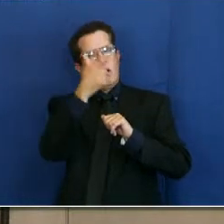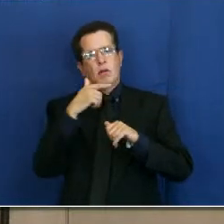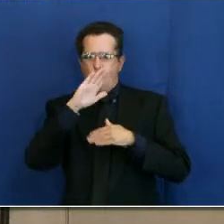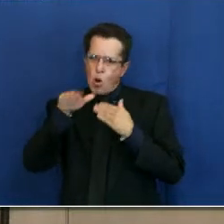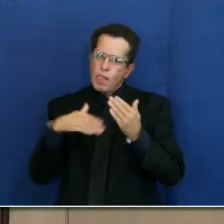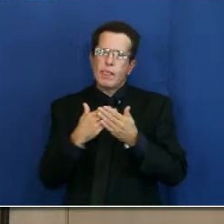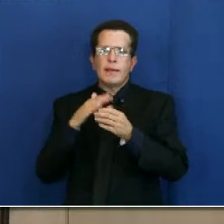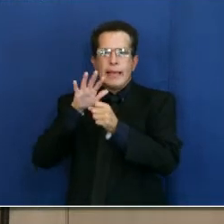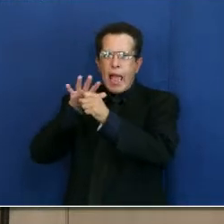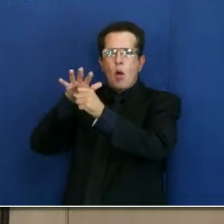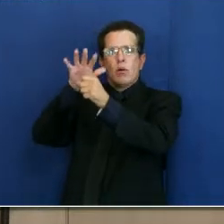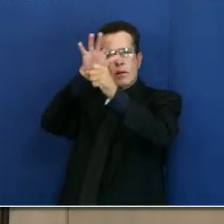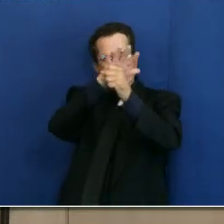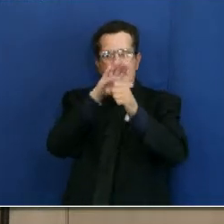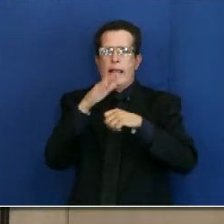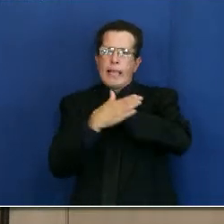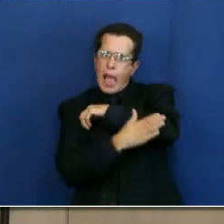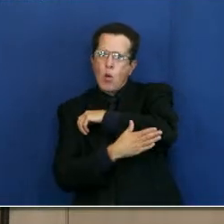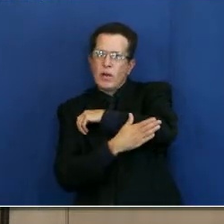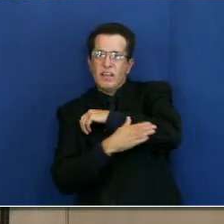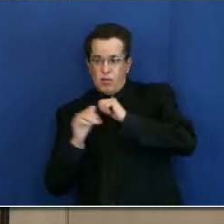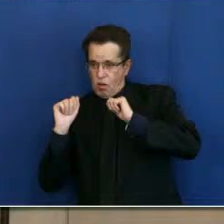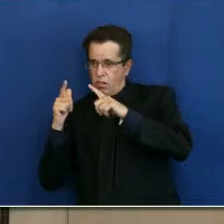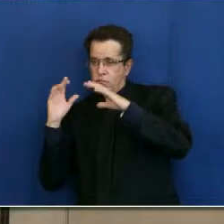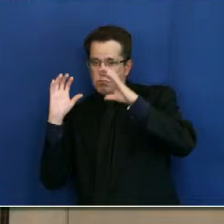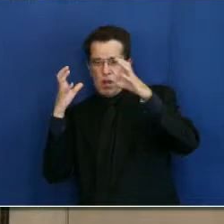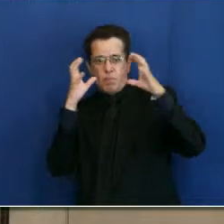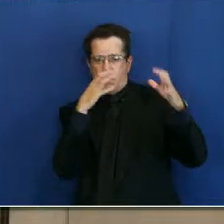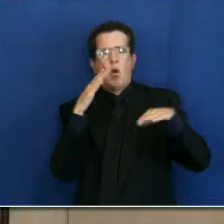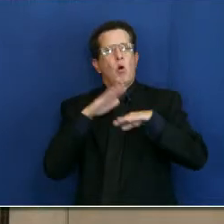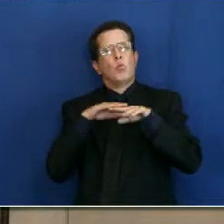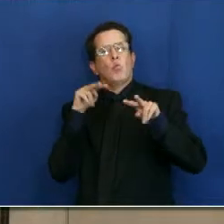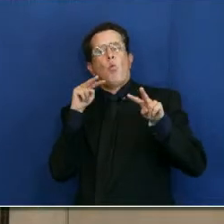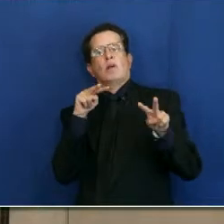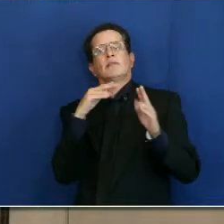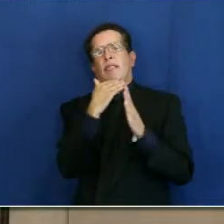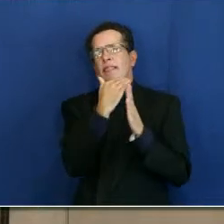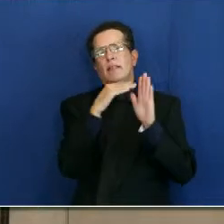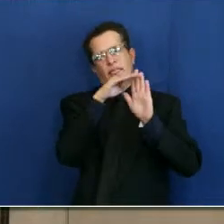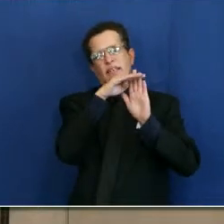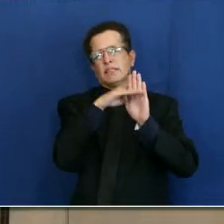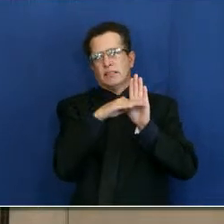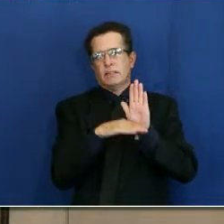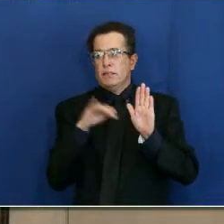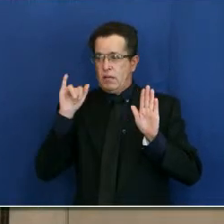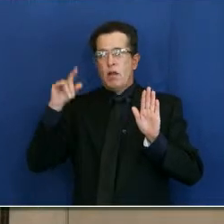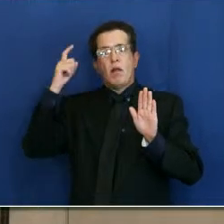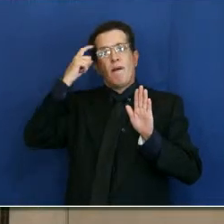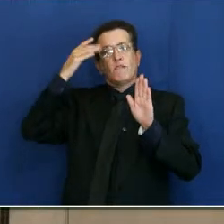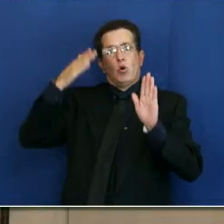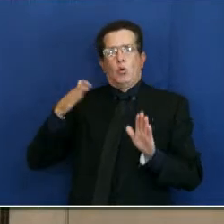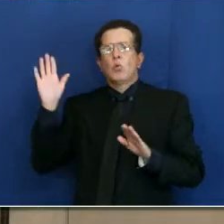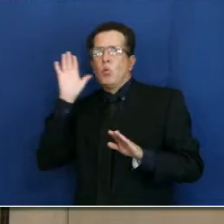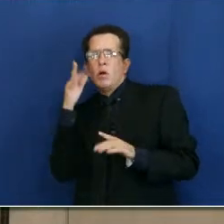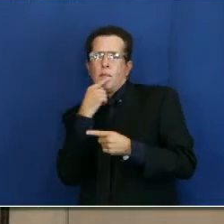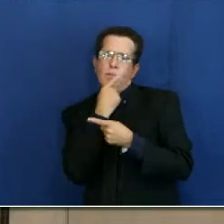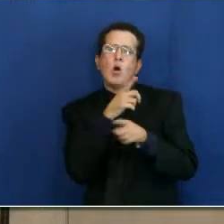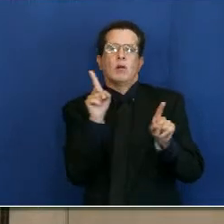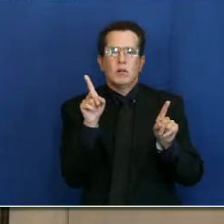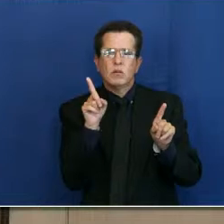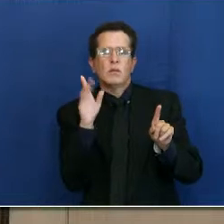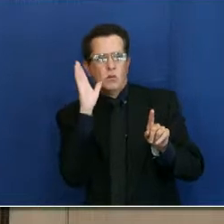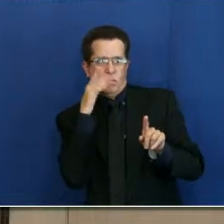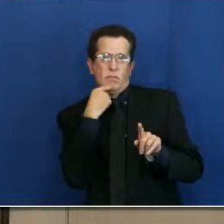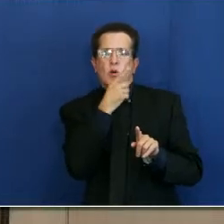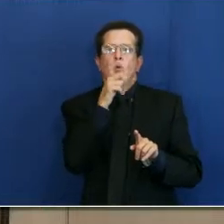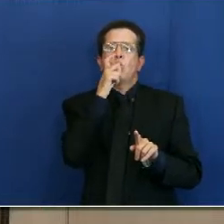so I'm sure this, as the governor does his briefings, periodic briefings, he will inform the community of